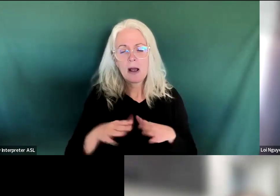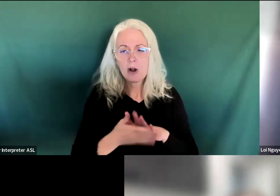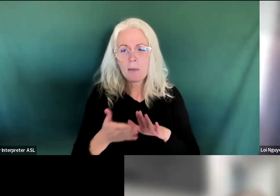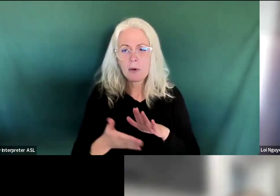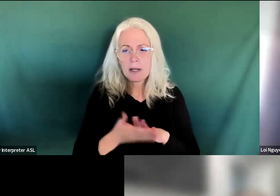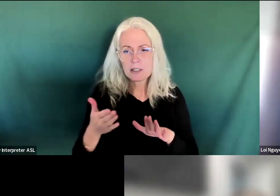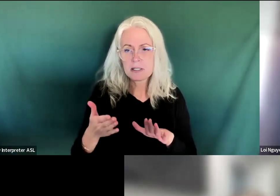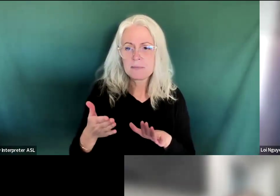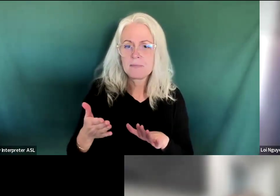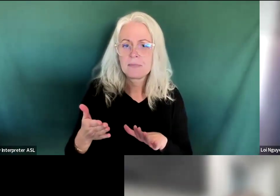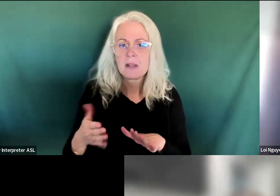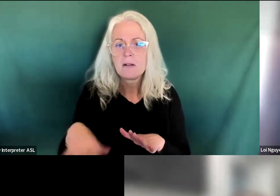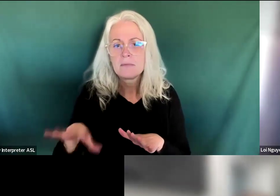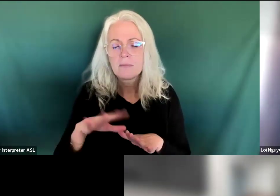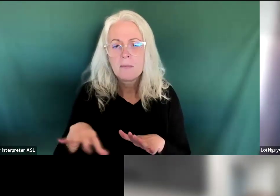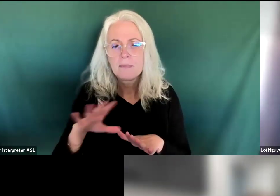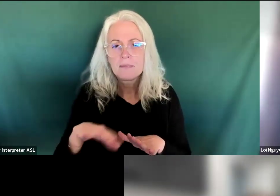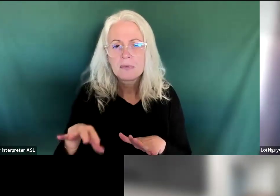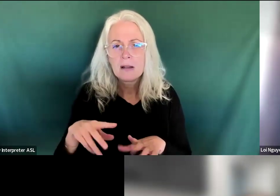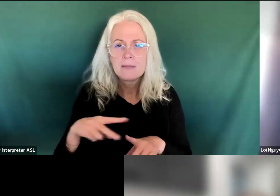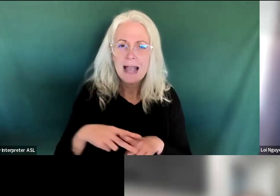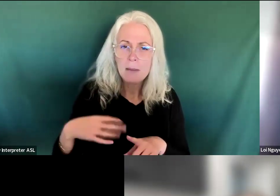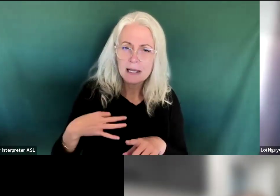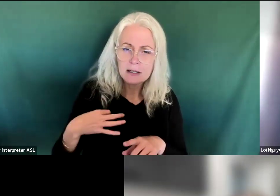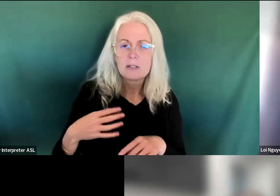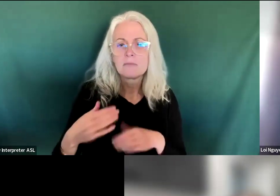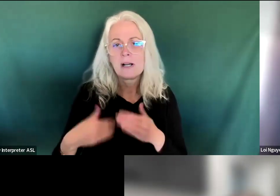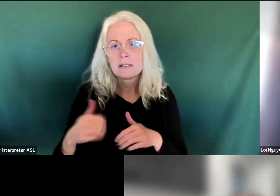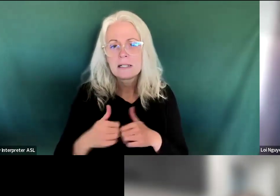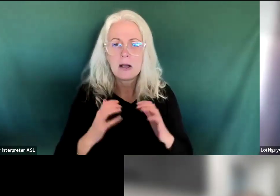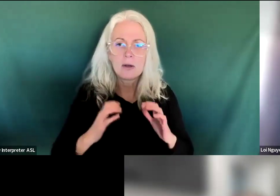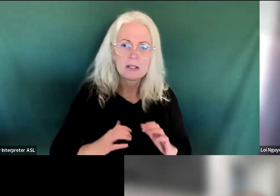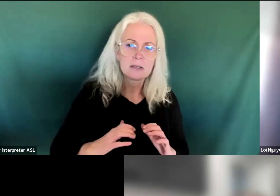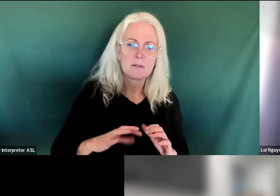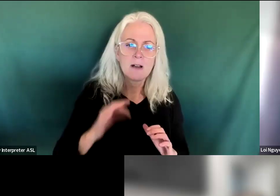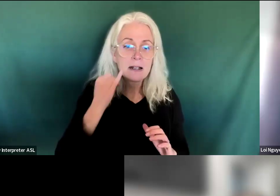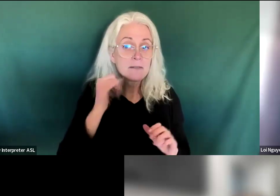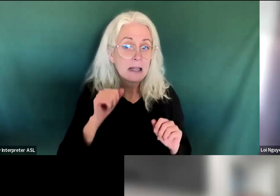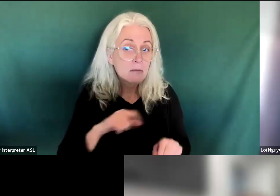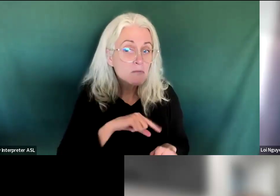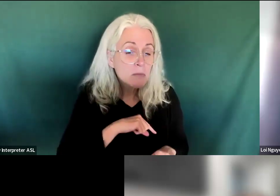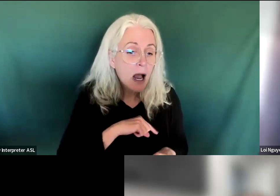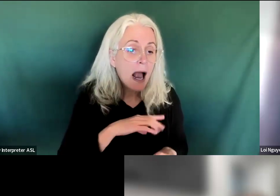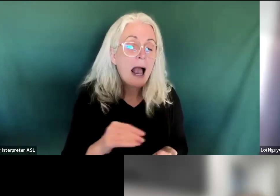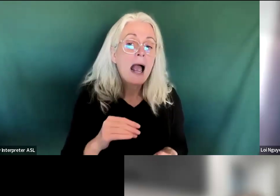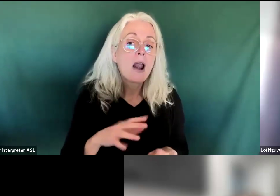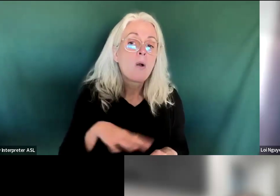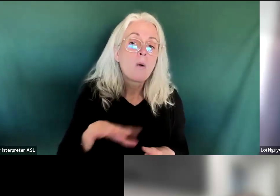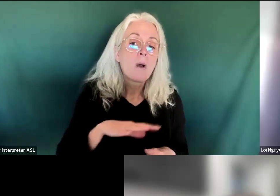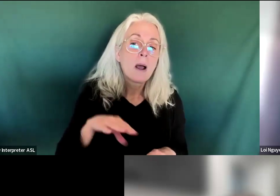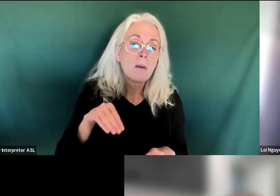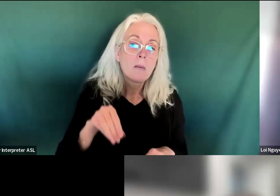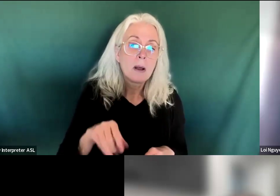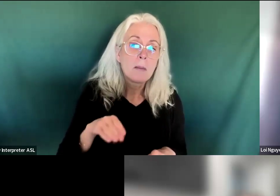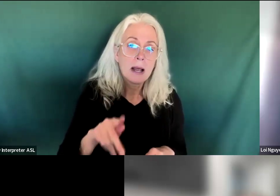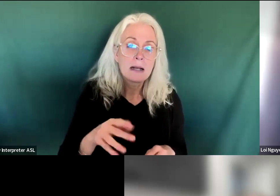operations, around the application process, how a customer finds out if they're eligible, and around